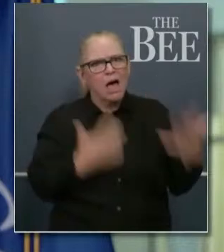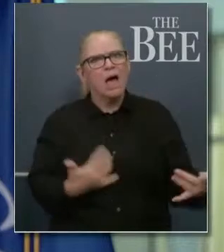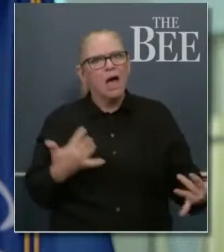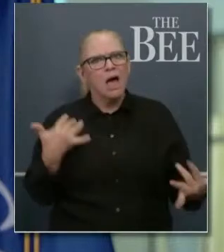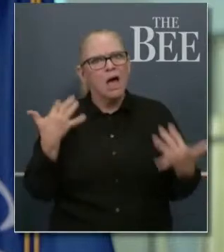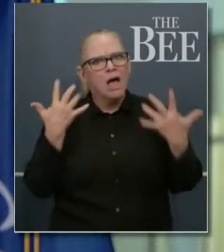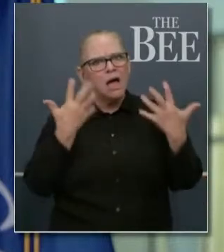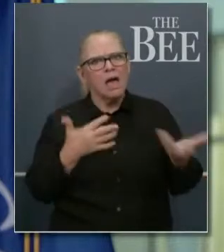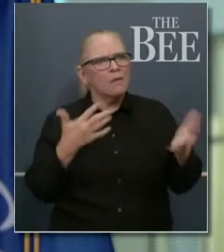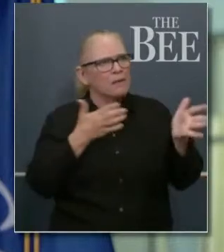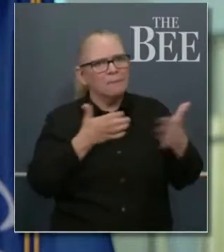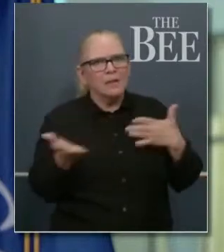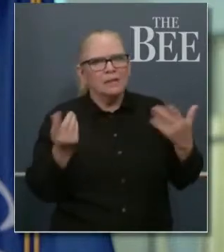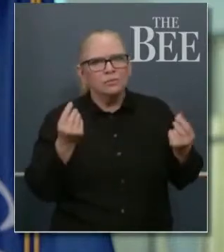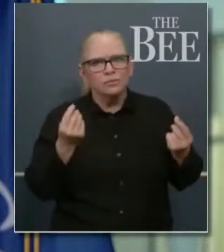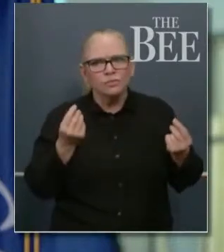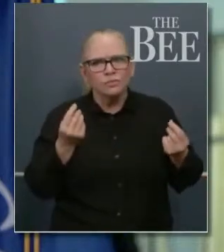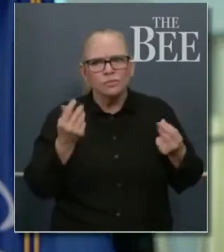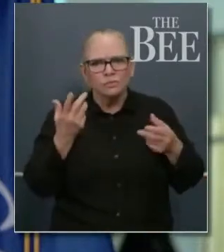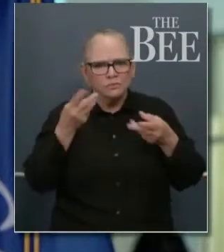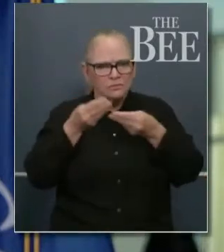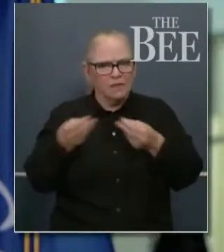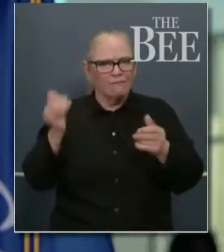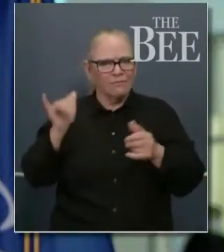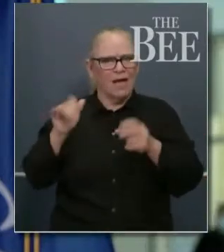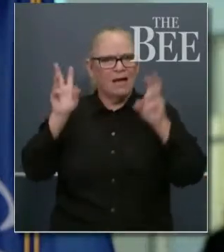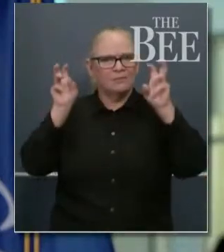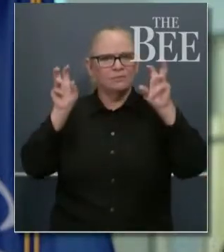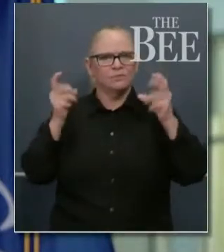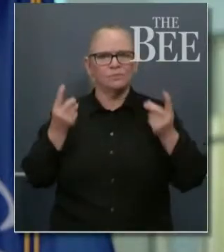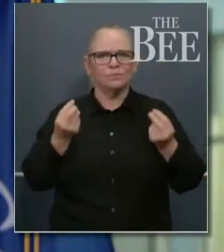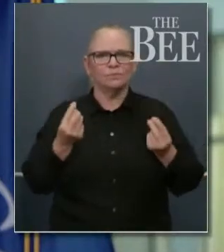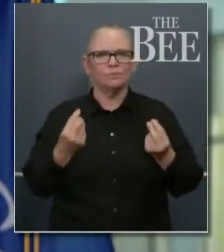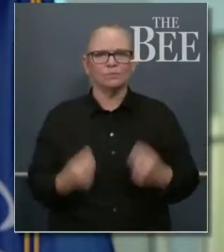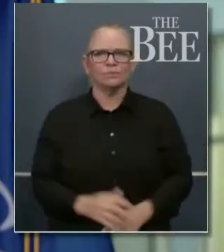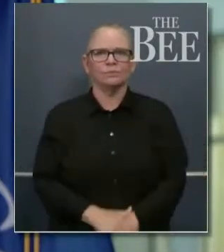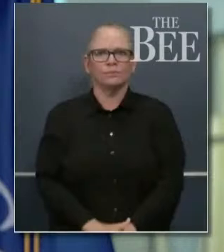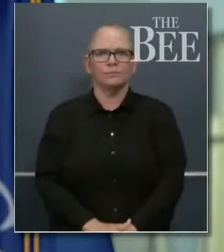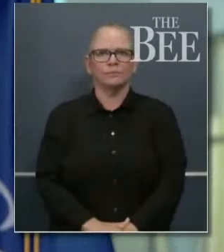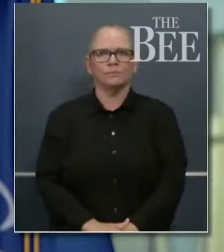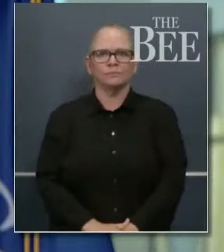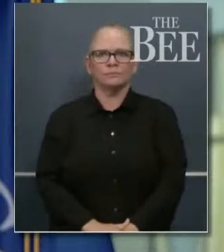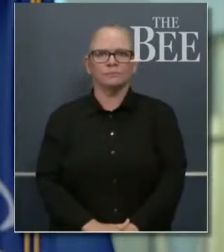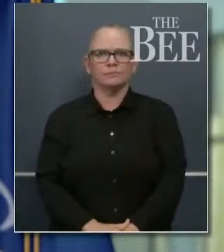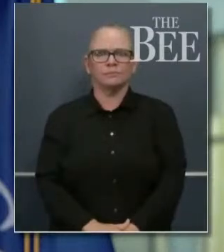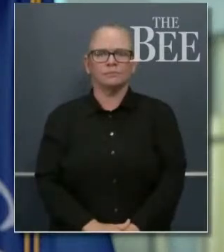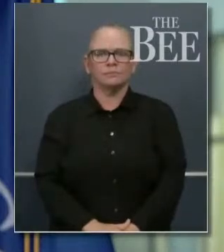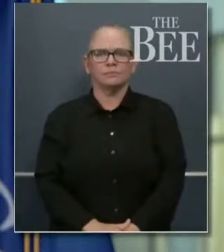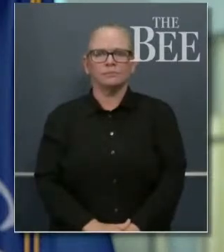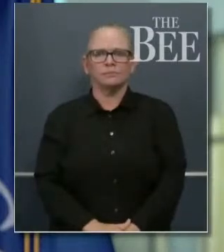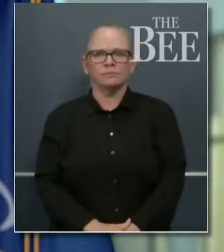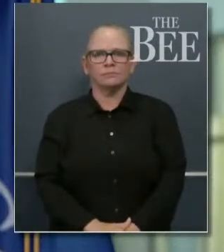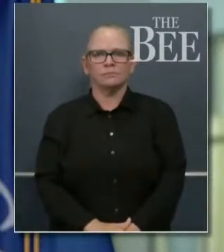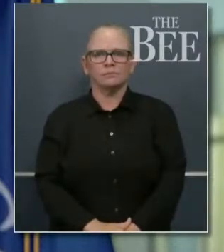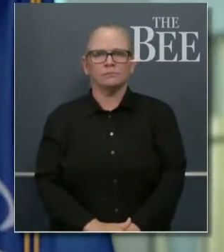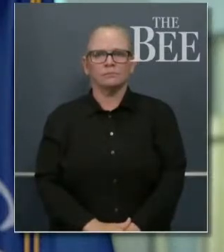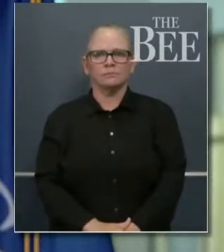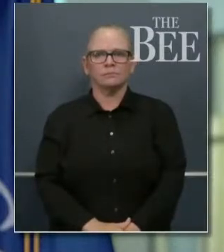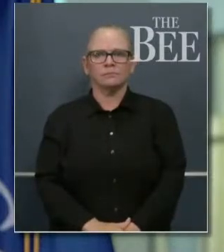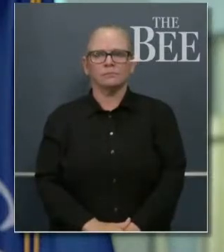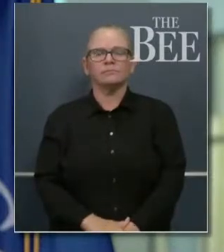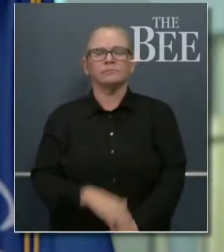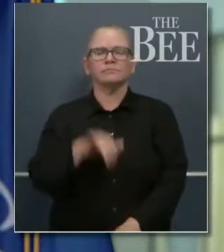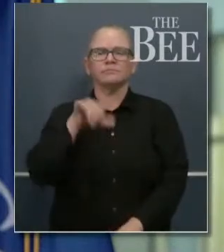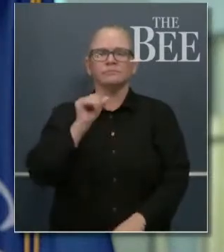solutions will start getting implemented. Well, we've been working to make real-time adjustments, real-time amendments. We've kept you abreast of those